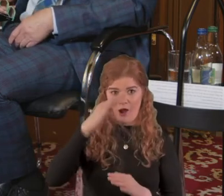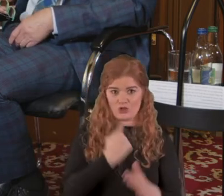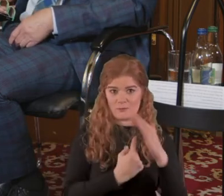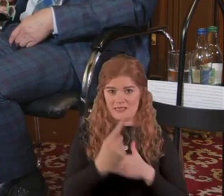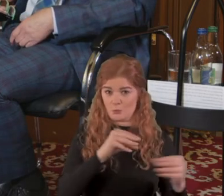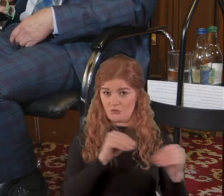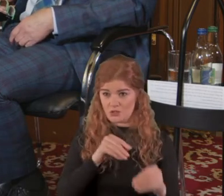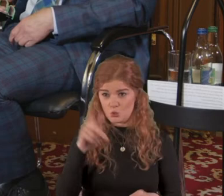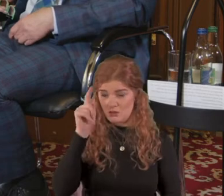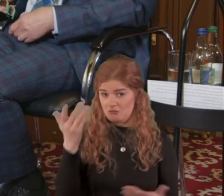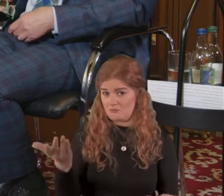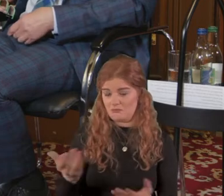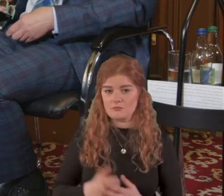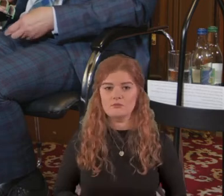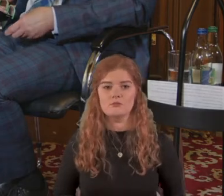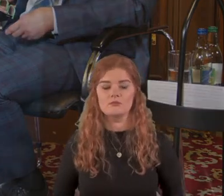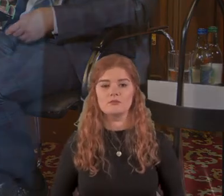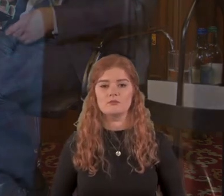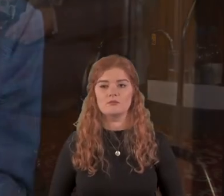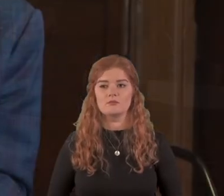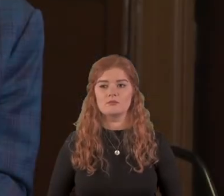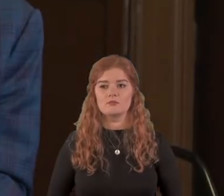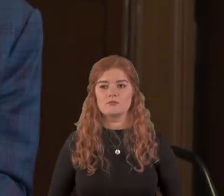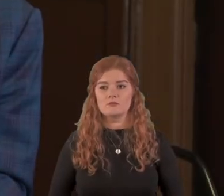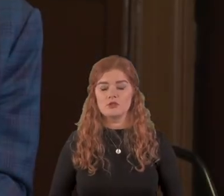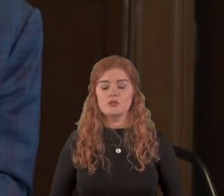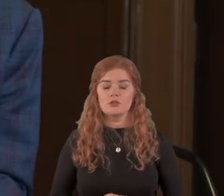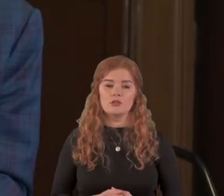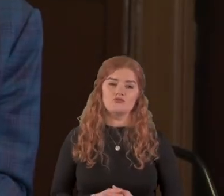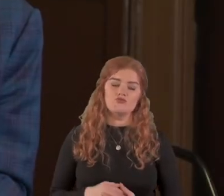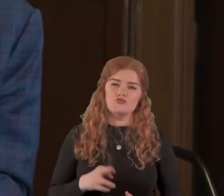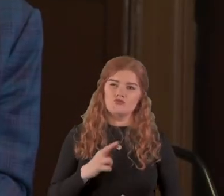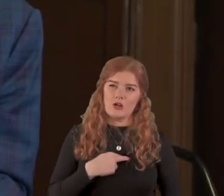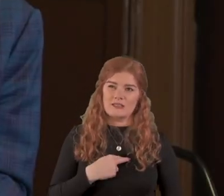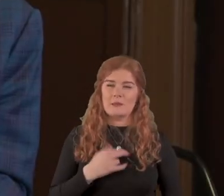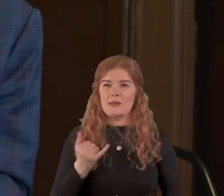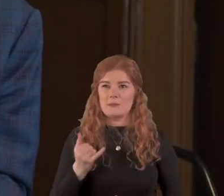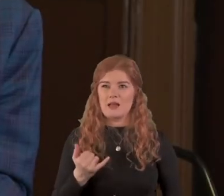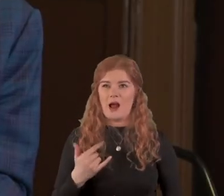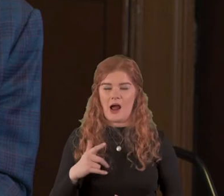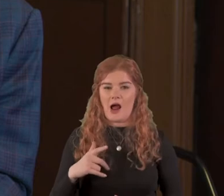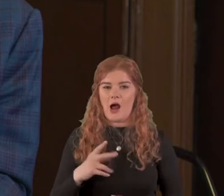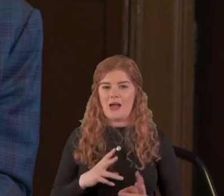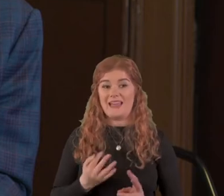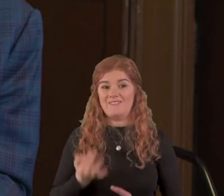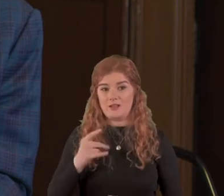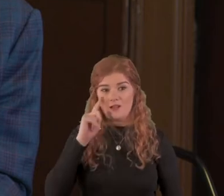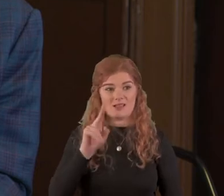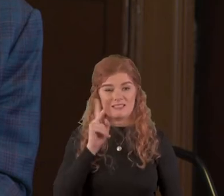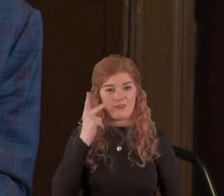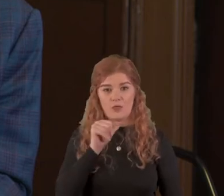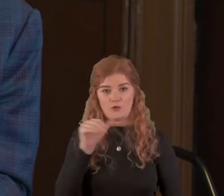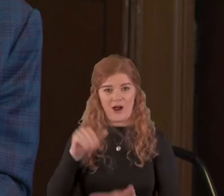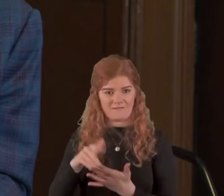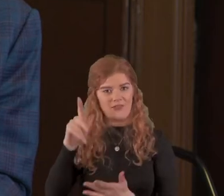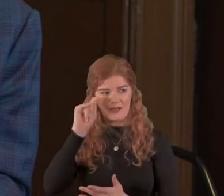movement? I think I might have thought that the Irish were disunited and uncertain about what they would settle